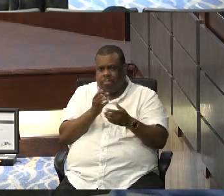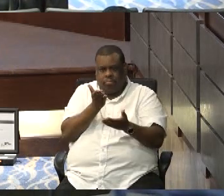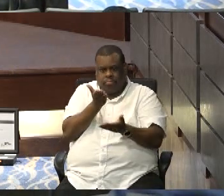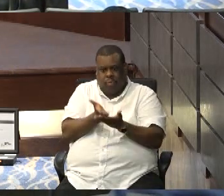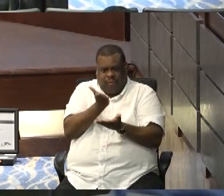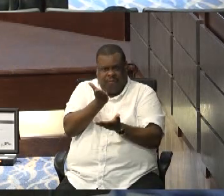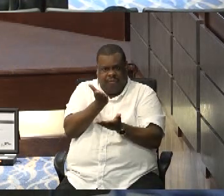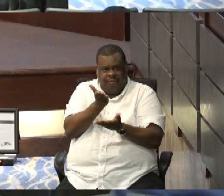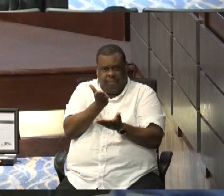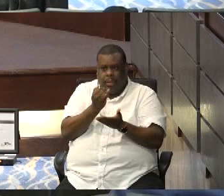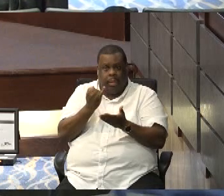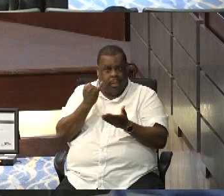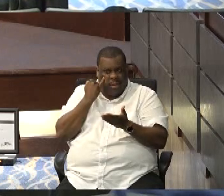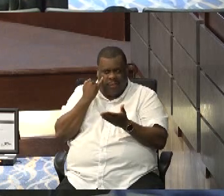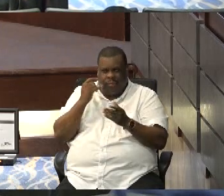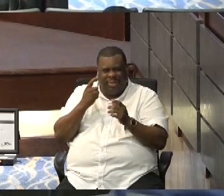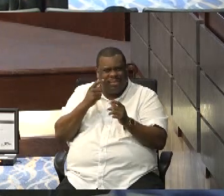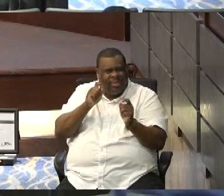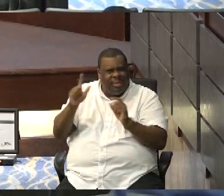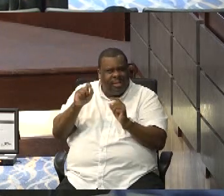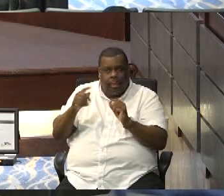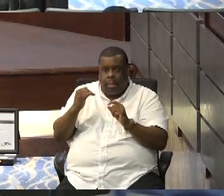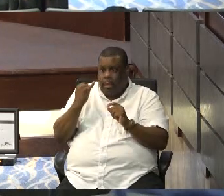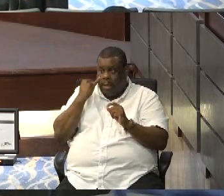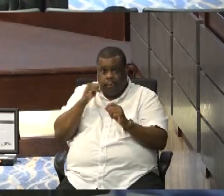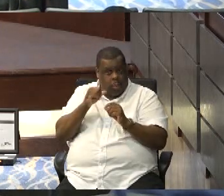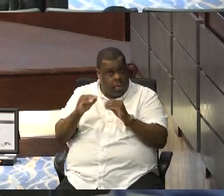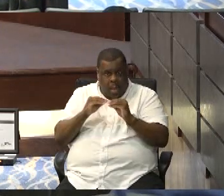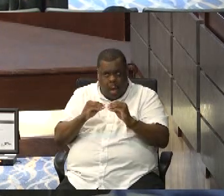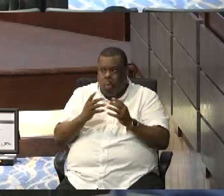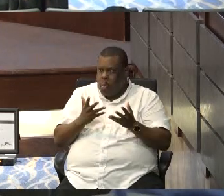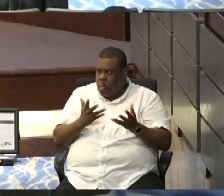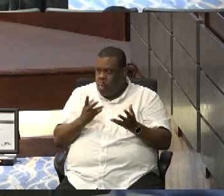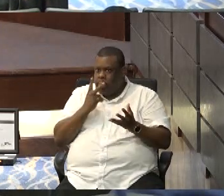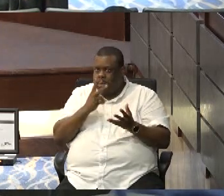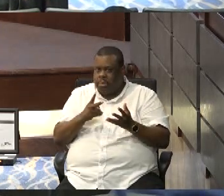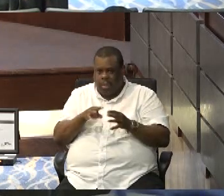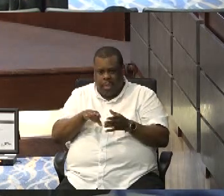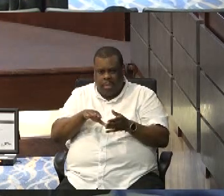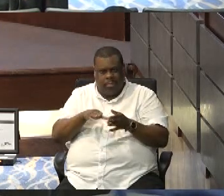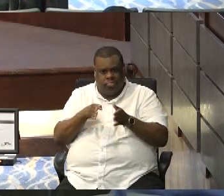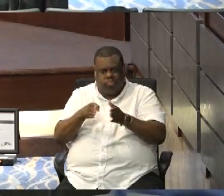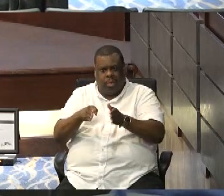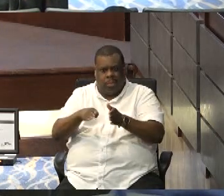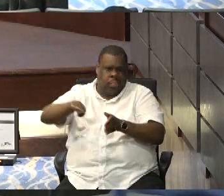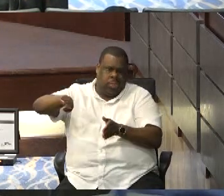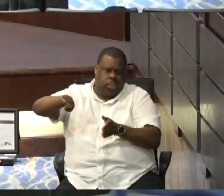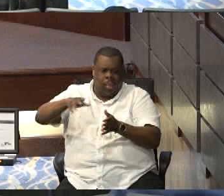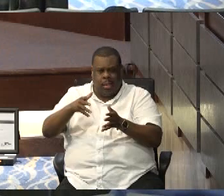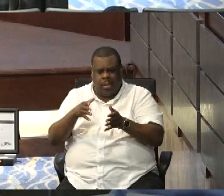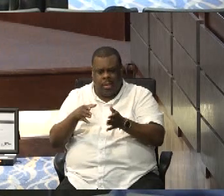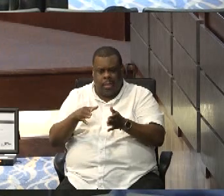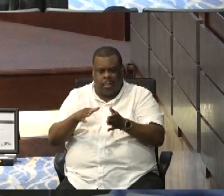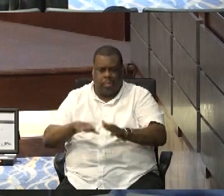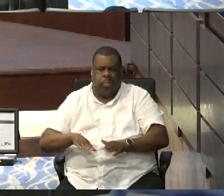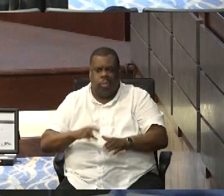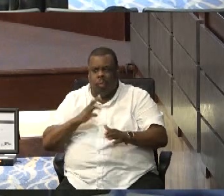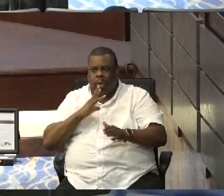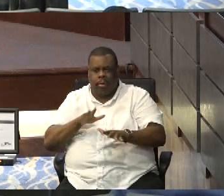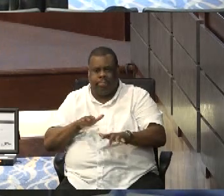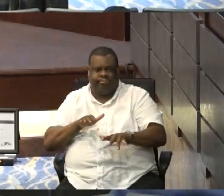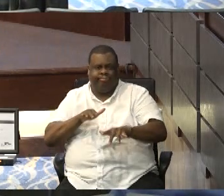don't maintain properly, because we're having to go back and do decades of rework of infrastructure, which has cost